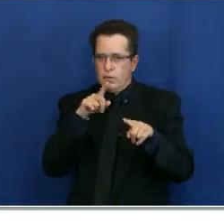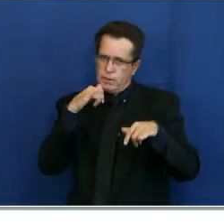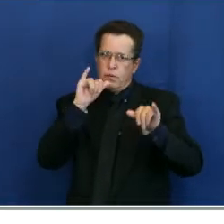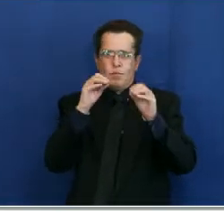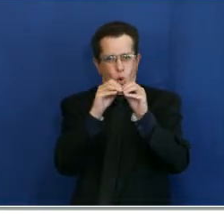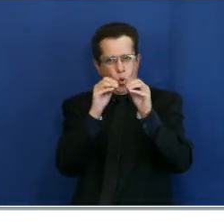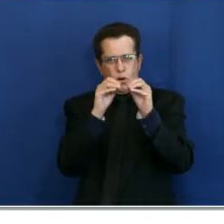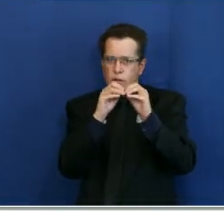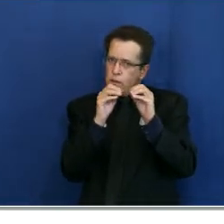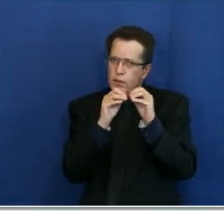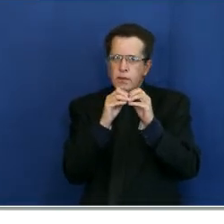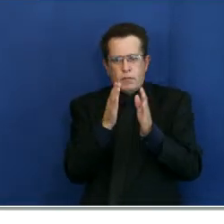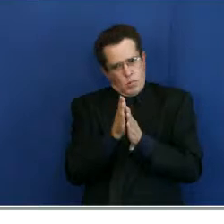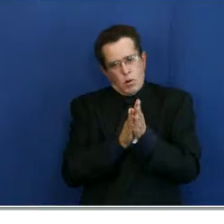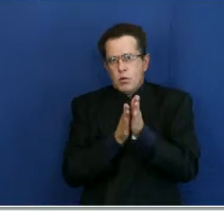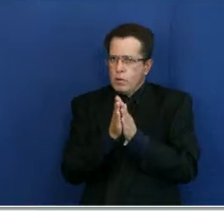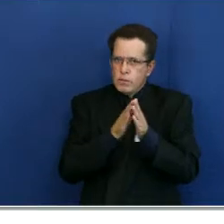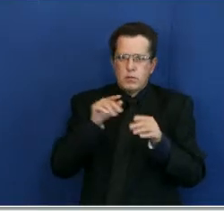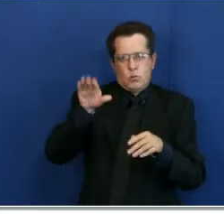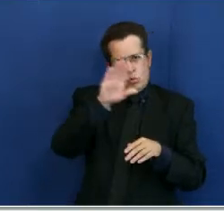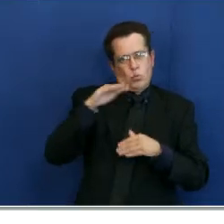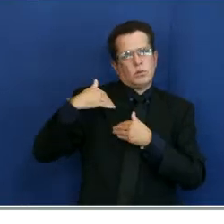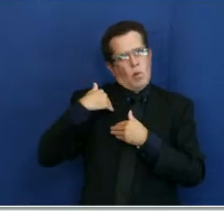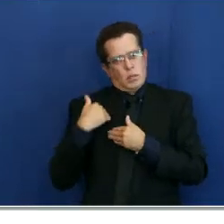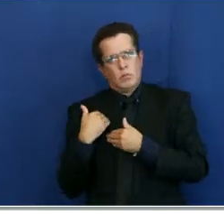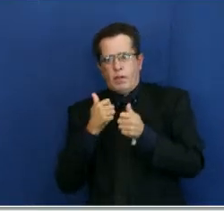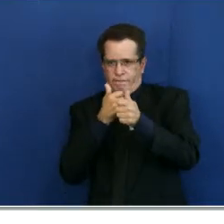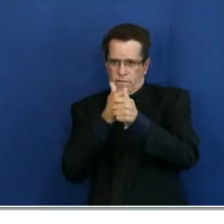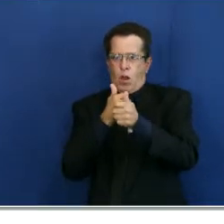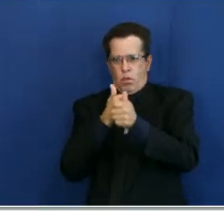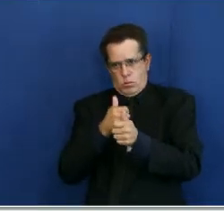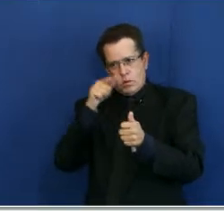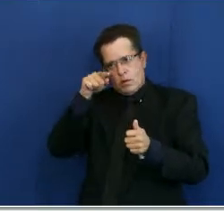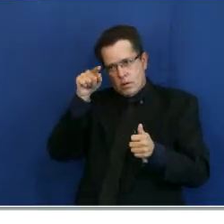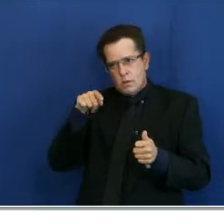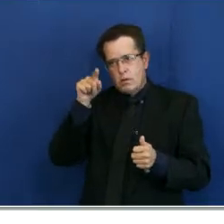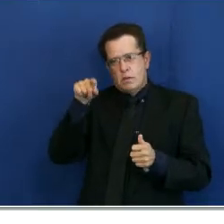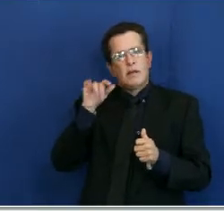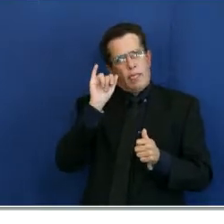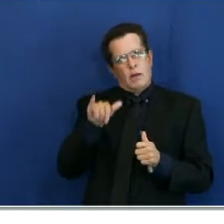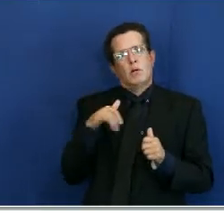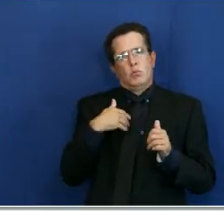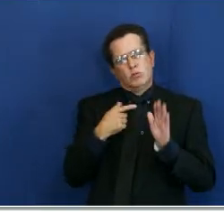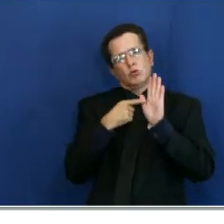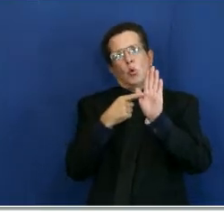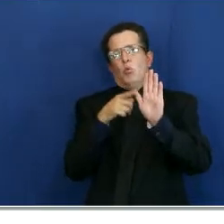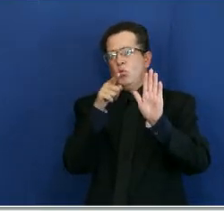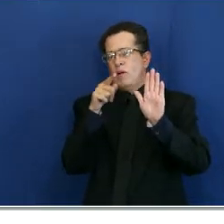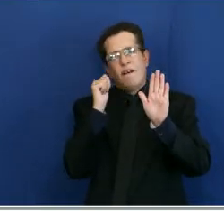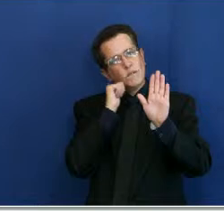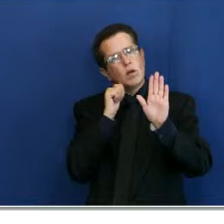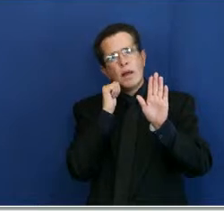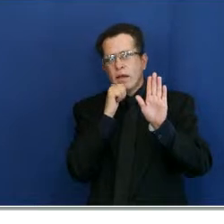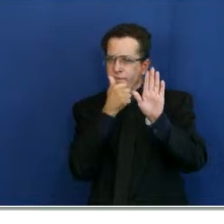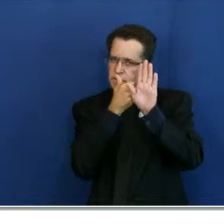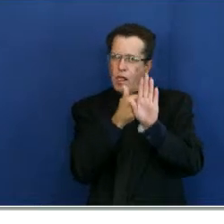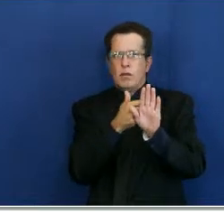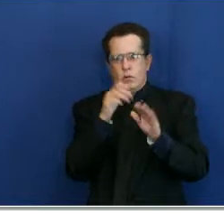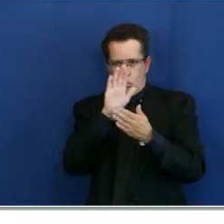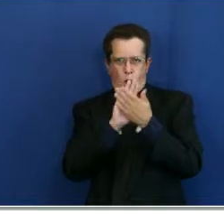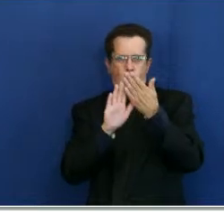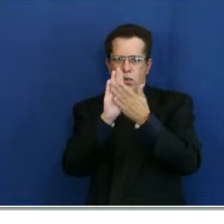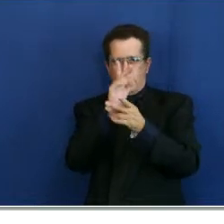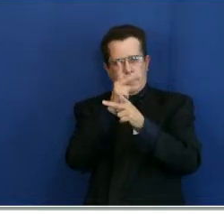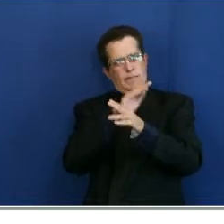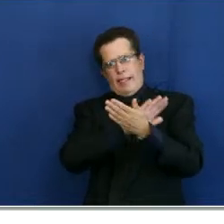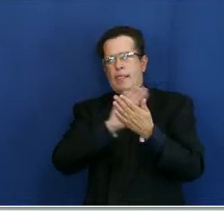efforts will require that everyone does their part and adhere to those best practices that we commonly talk about every day. Washing your